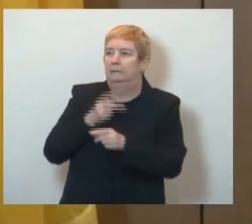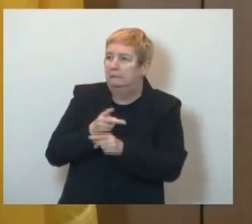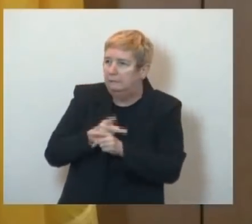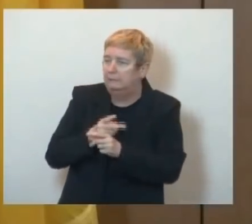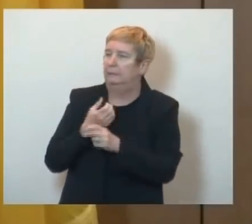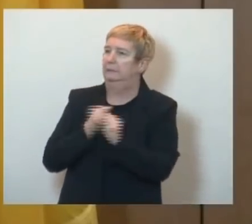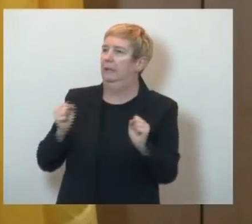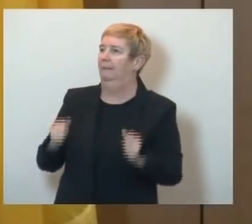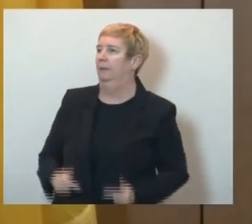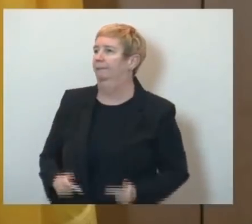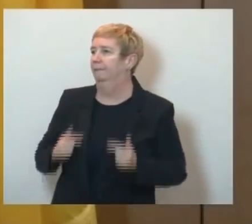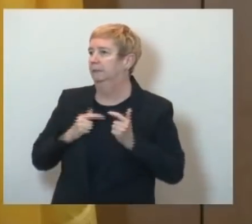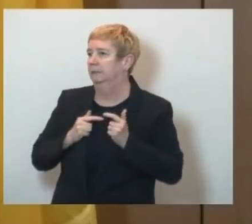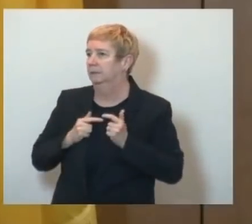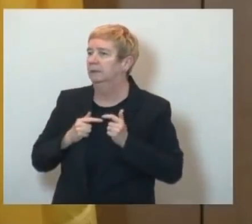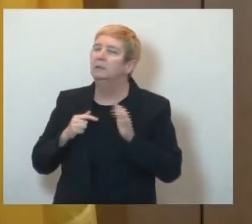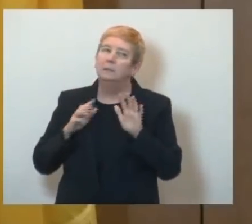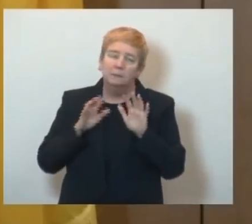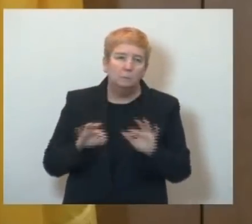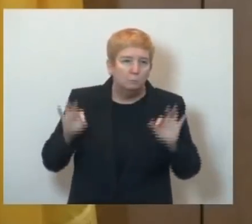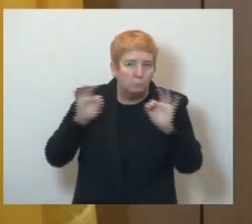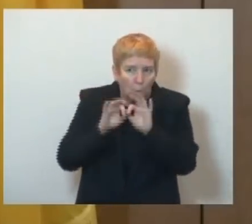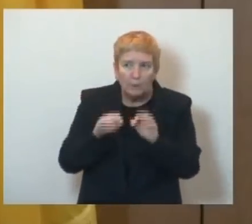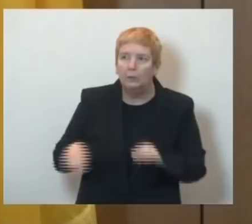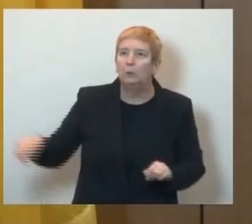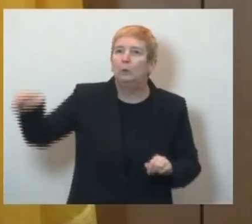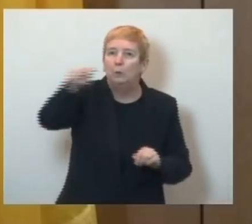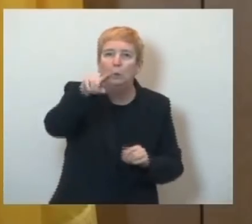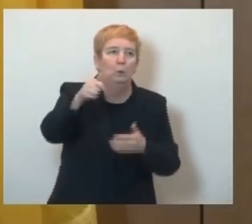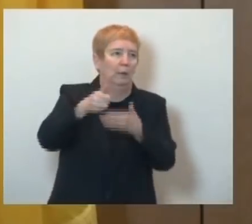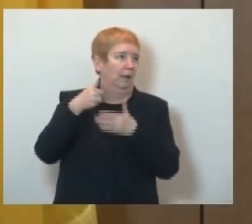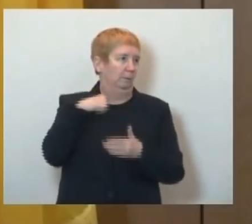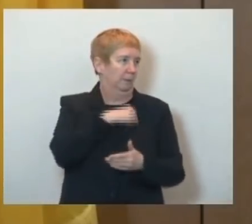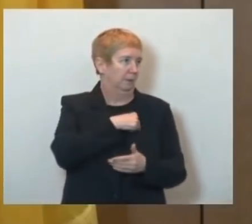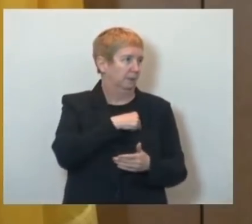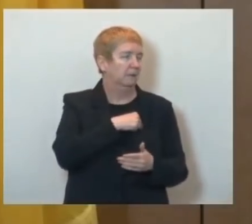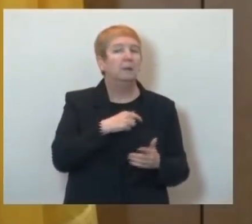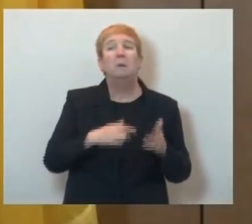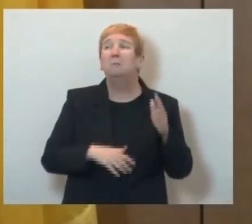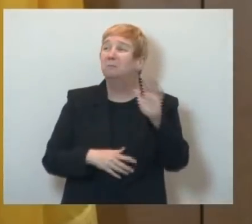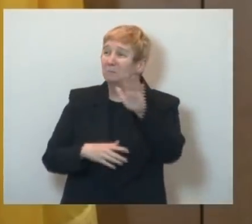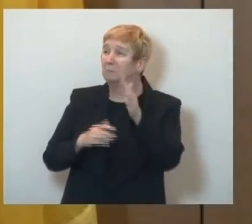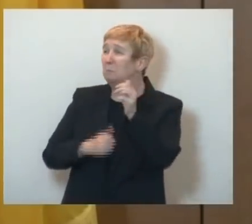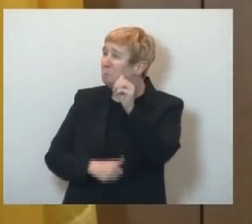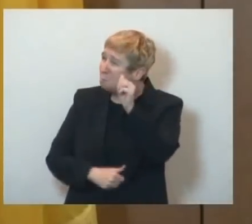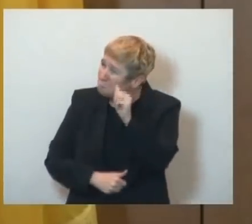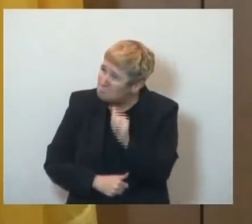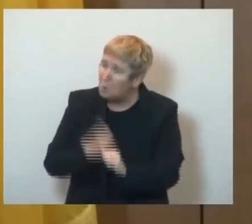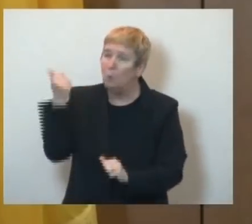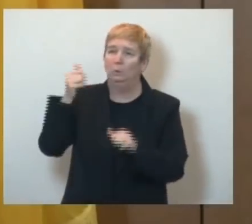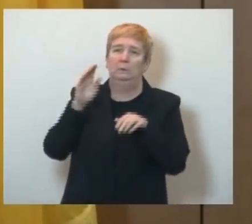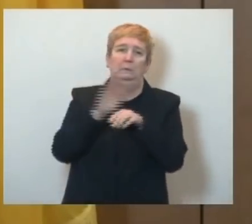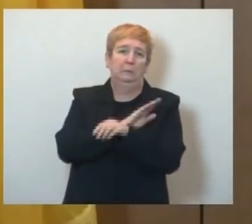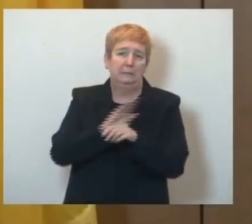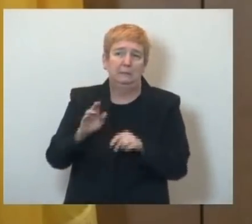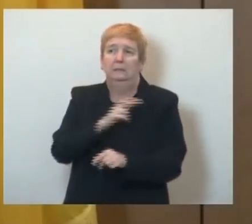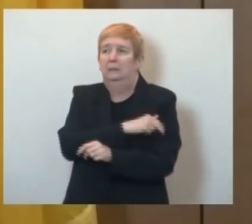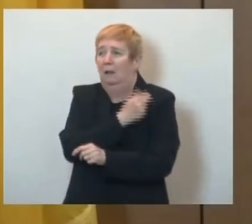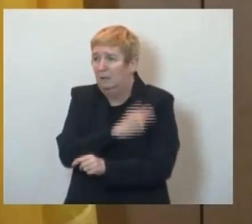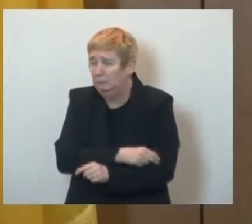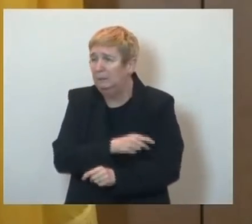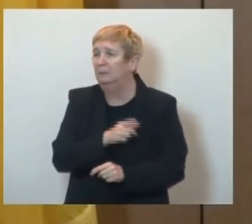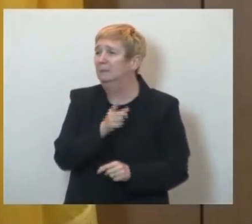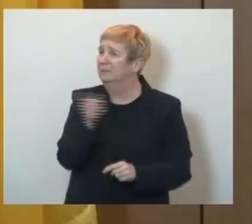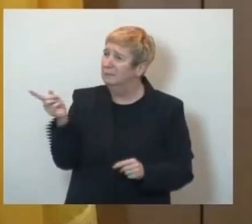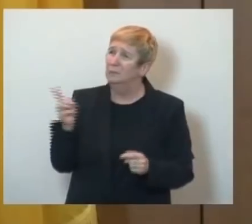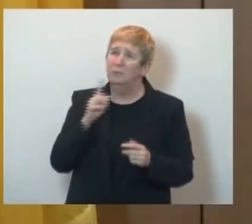folks to keep helping us. And for the vast majority of businesses, hospitals, and New Mexicans who've really worked hard to